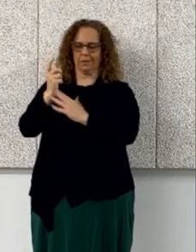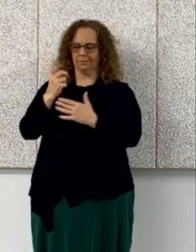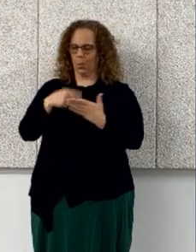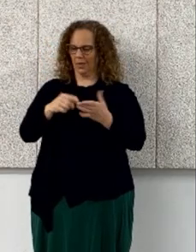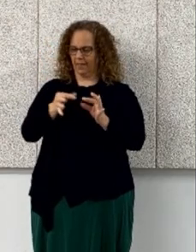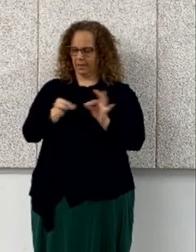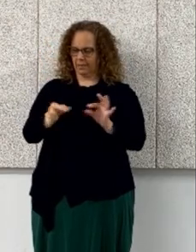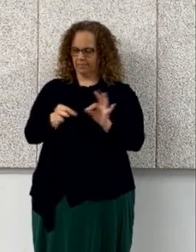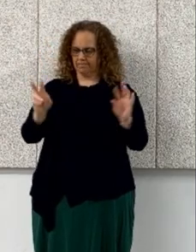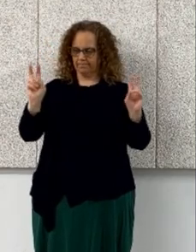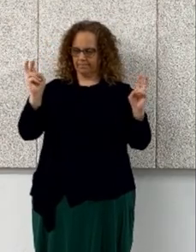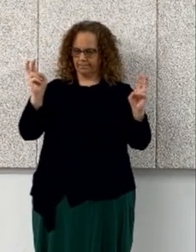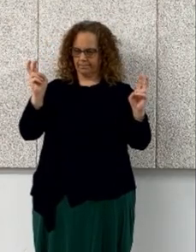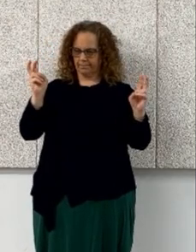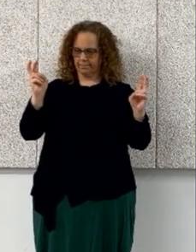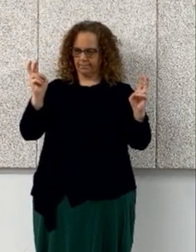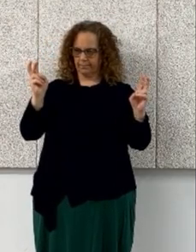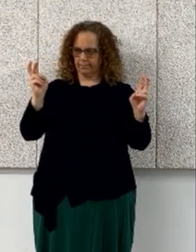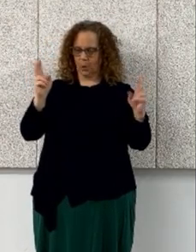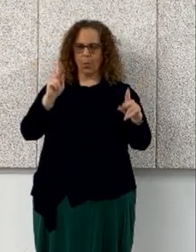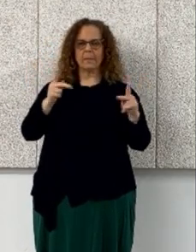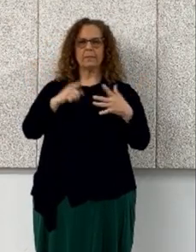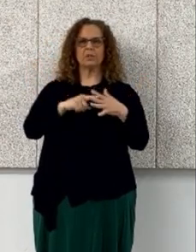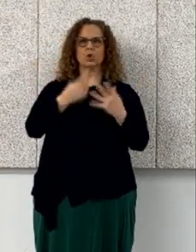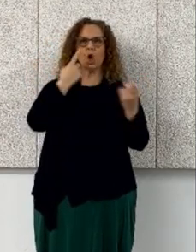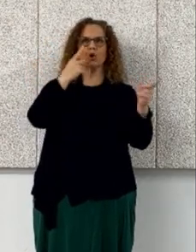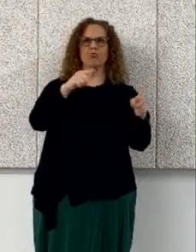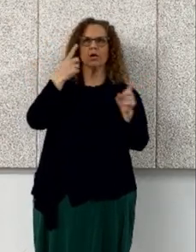phrase when we all just start agreeing with each other?